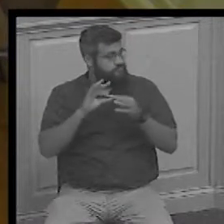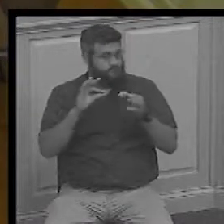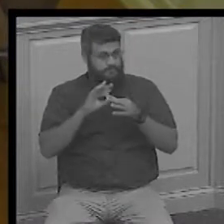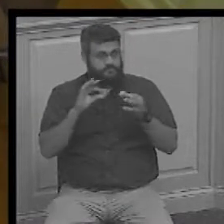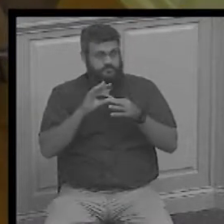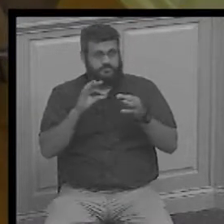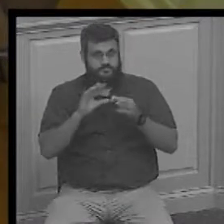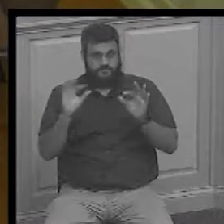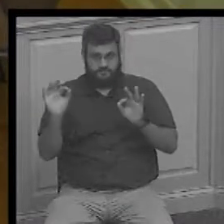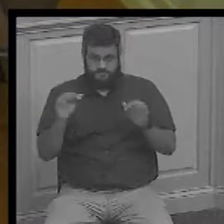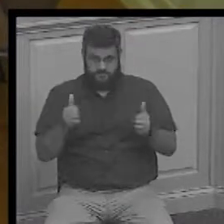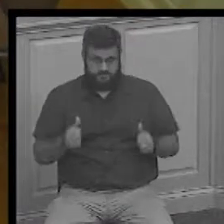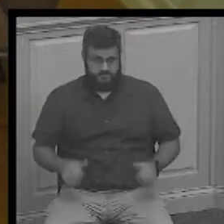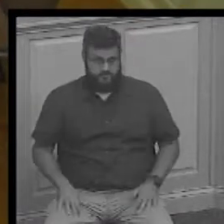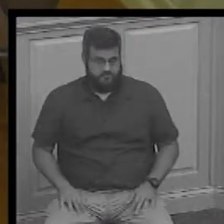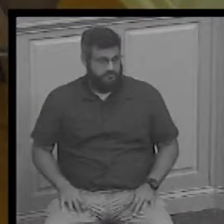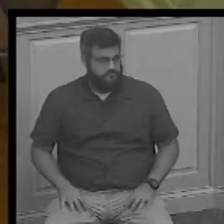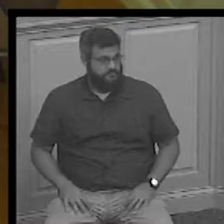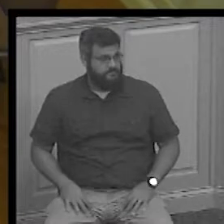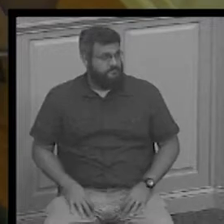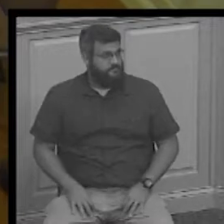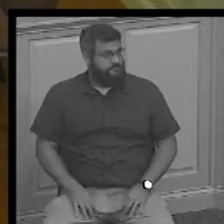to